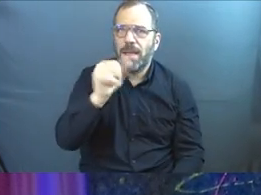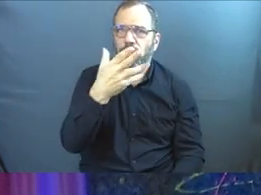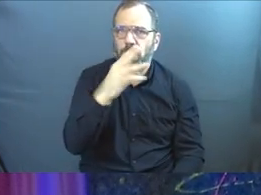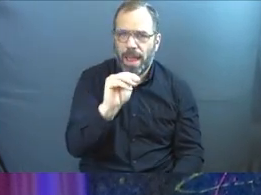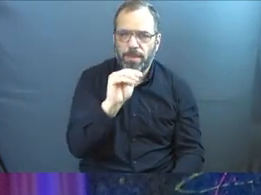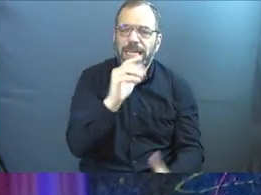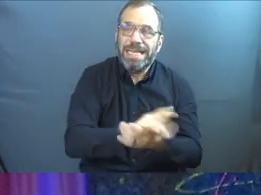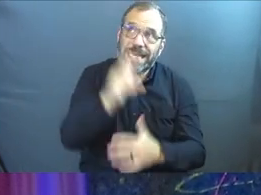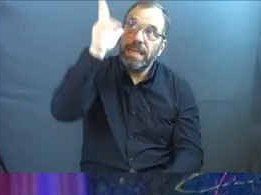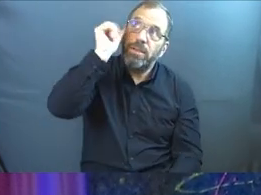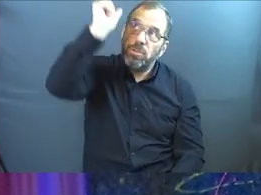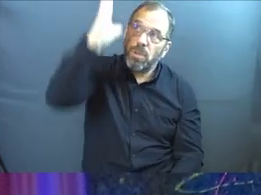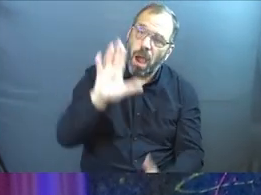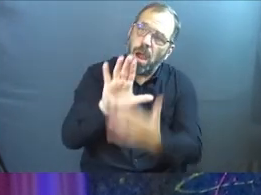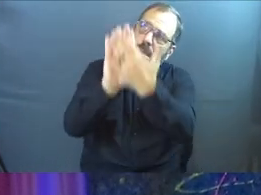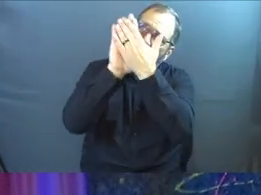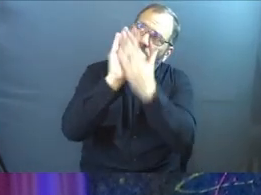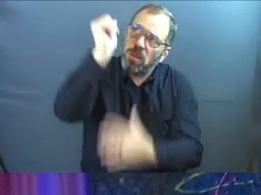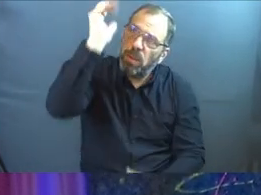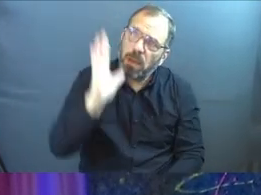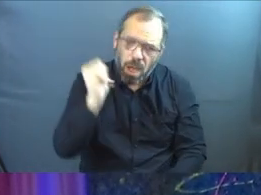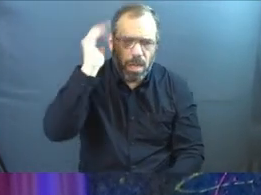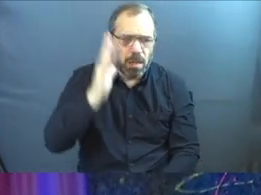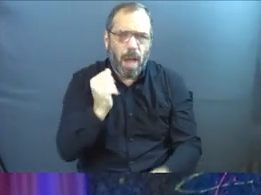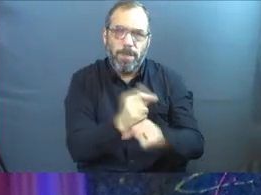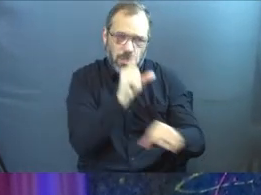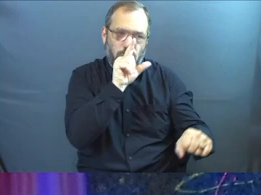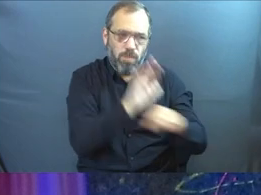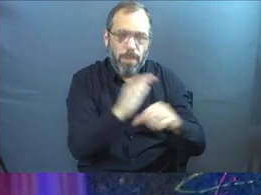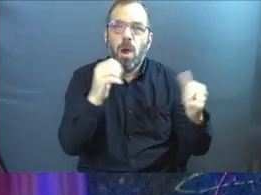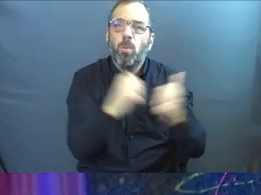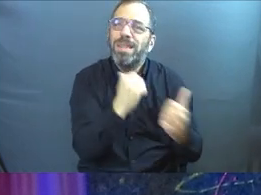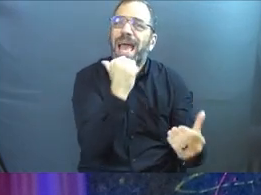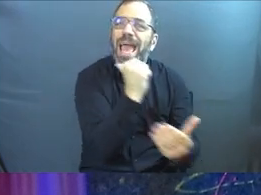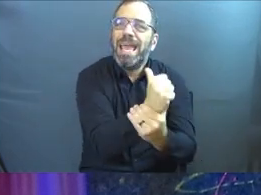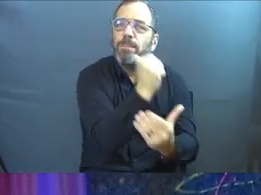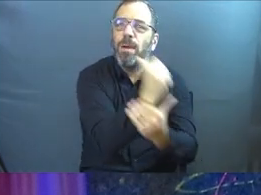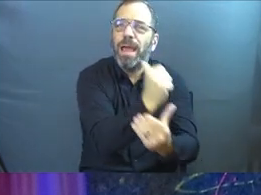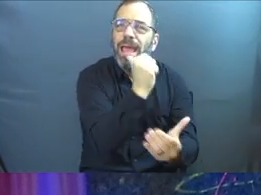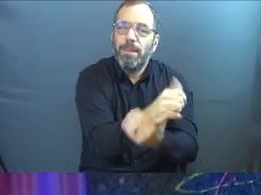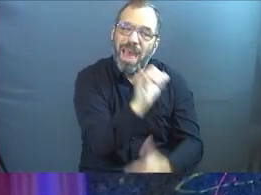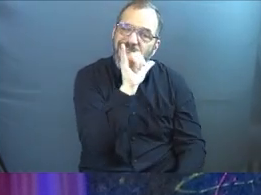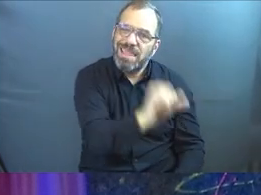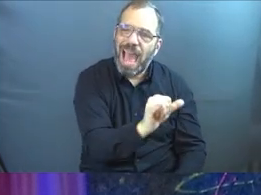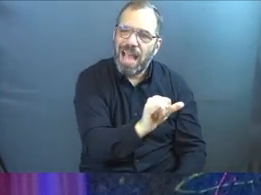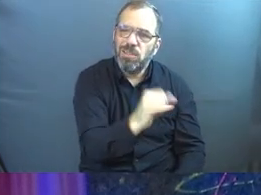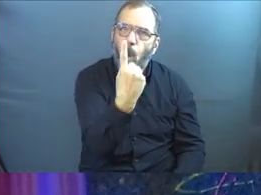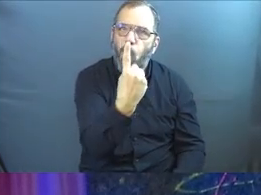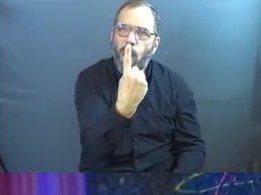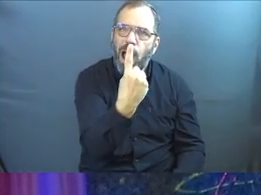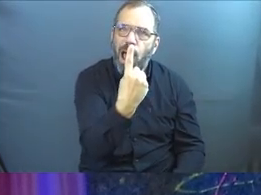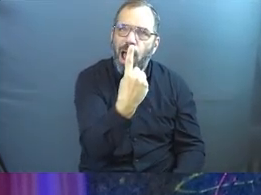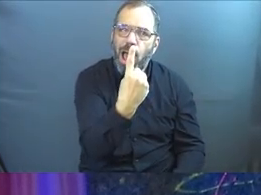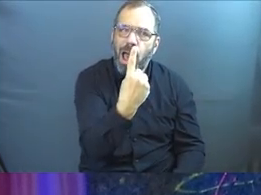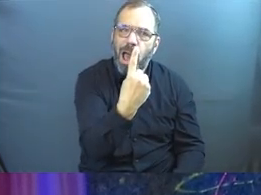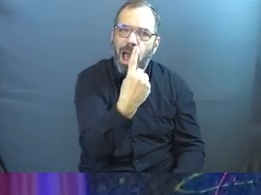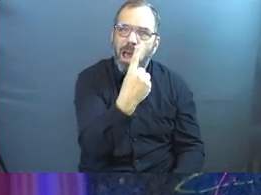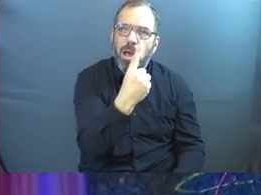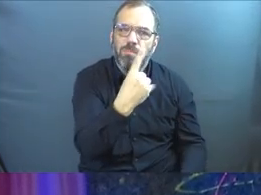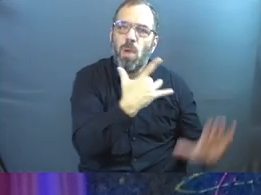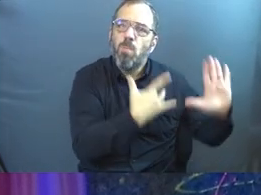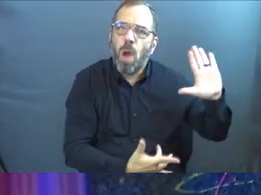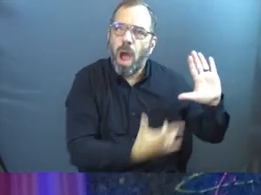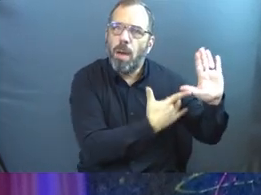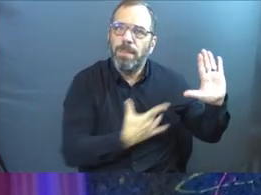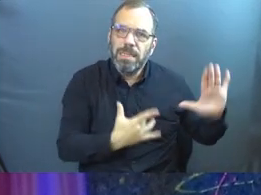really hears from God and walks with God, and God makes a covenant with Abraham. What that is that's a one-sided promise that he makes